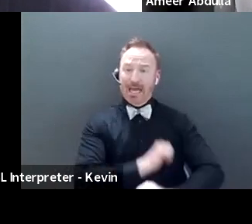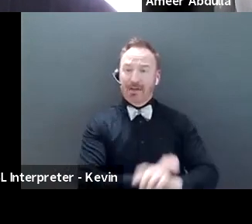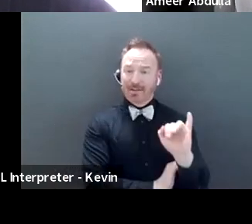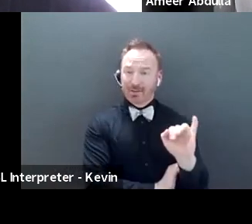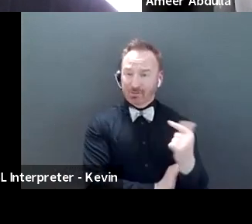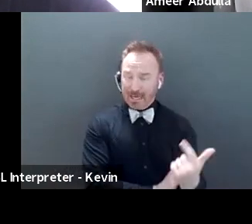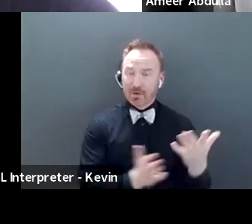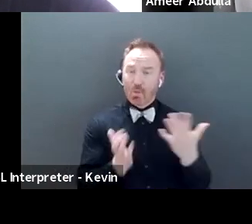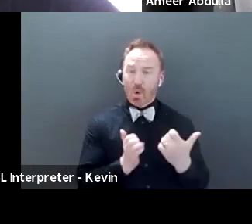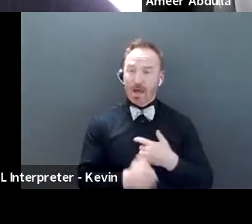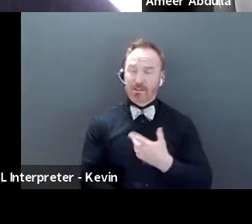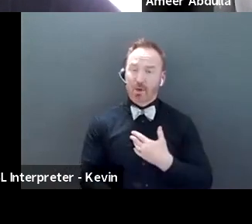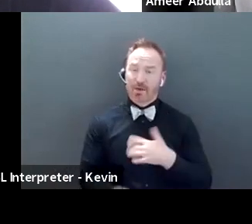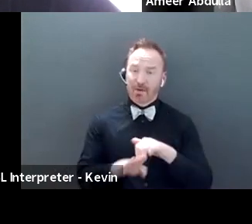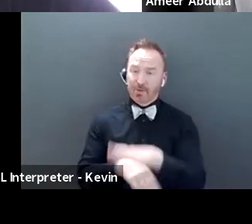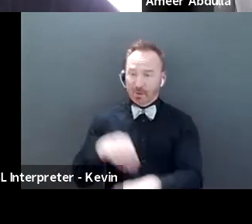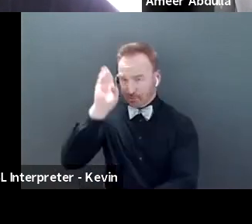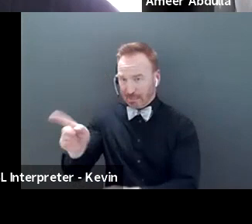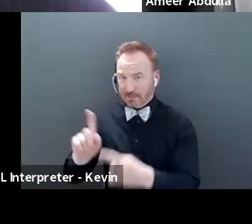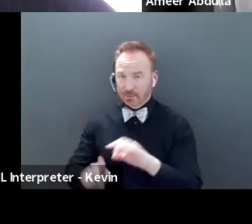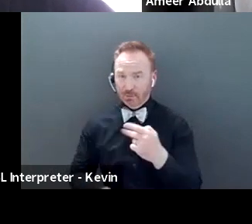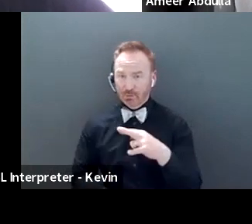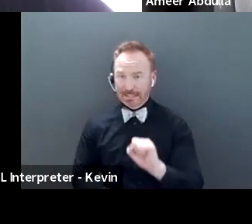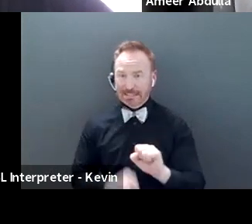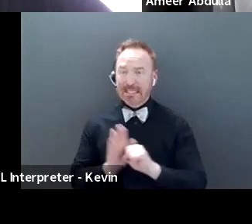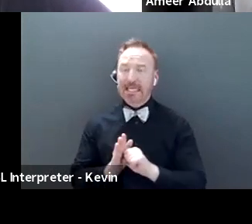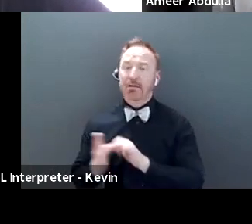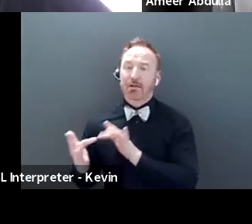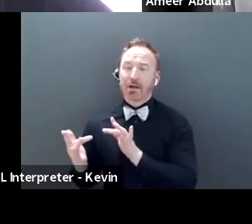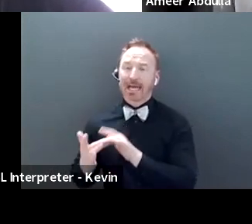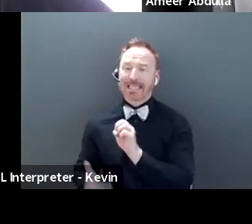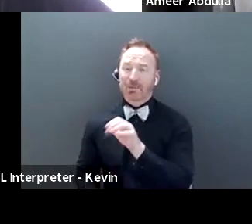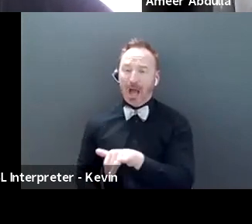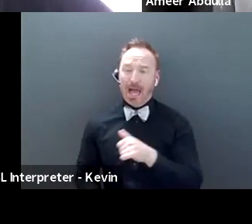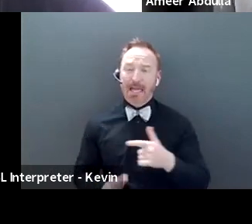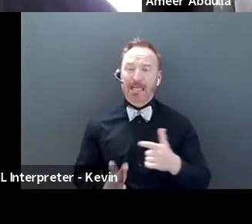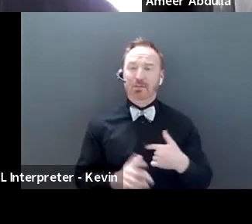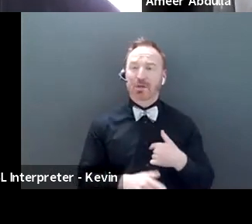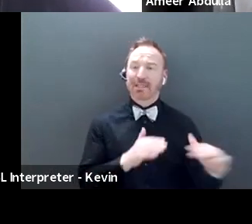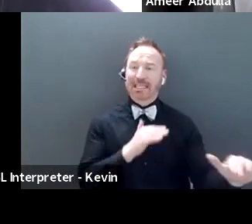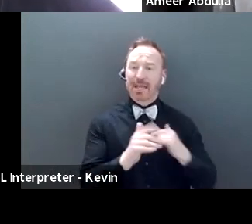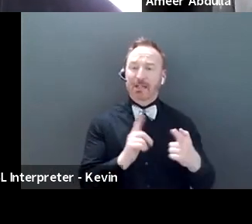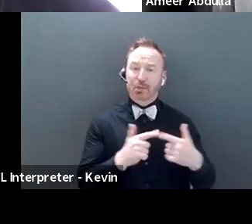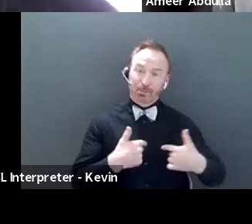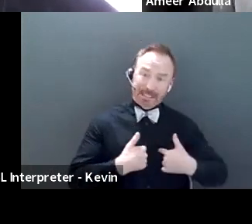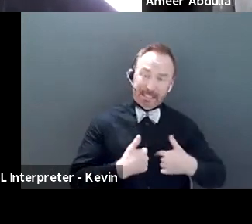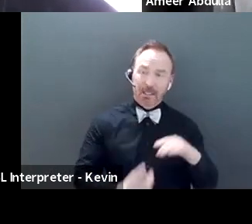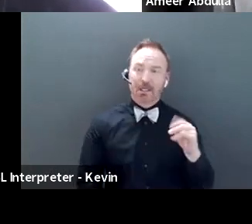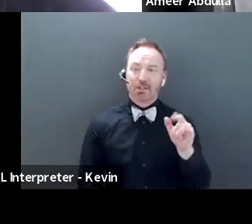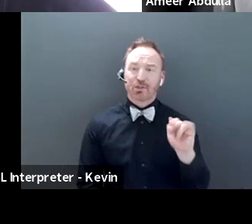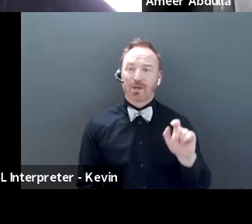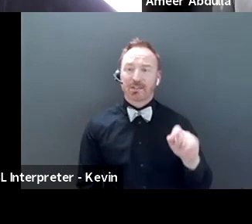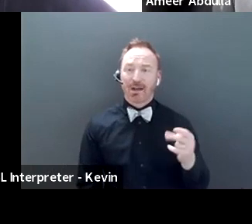referral to Chris, who is our main contact at EY, please send myself or Mickey an email. Mine is